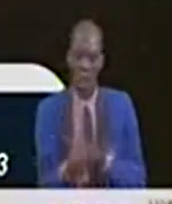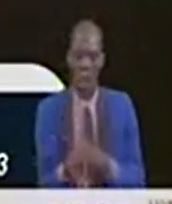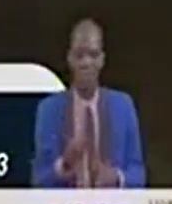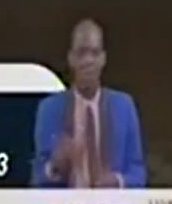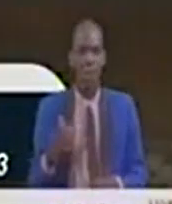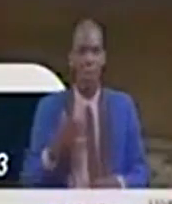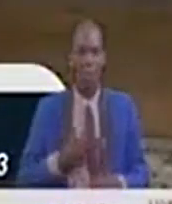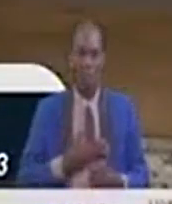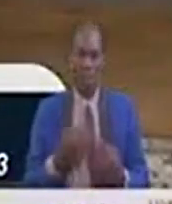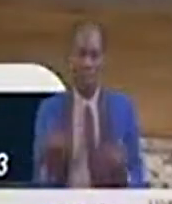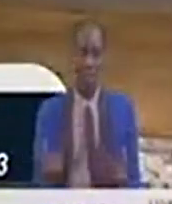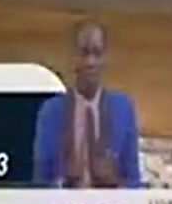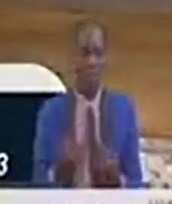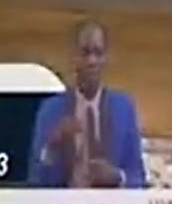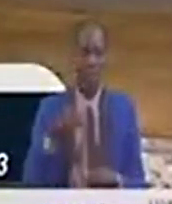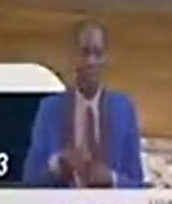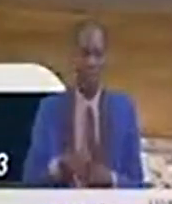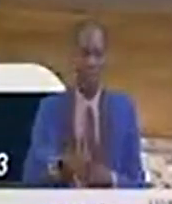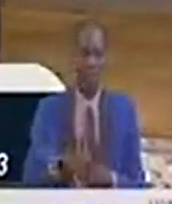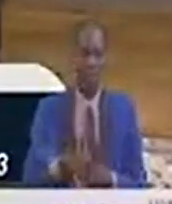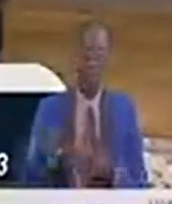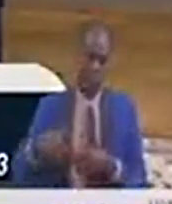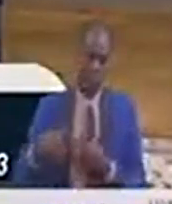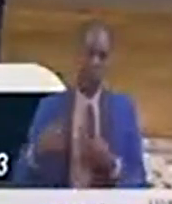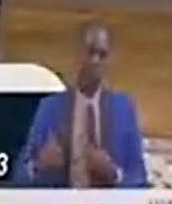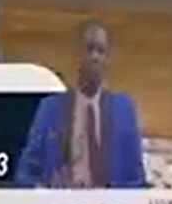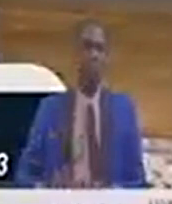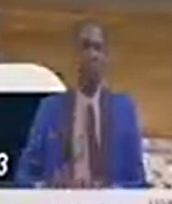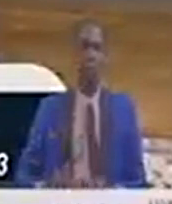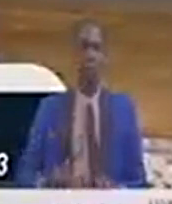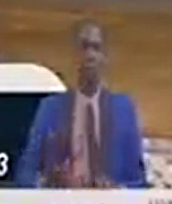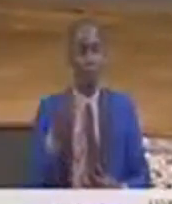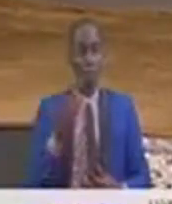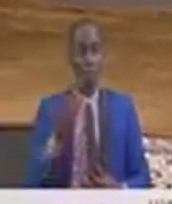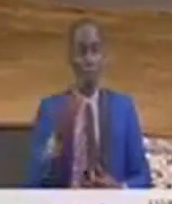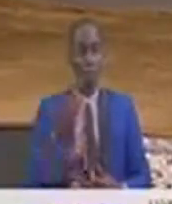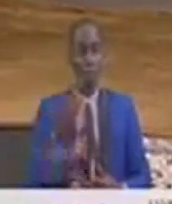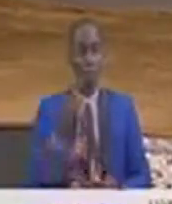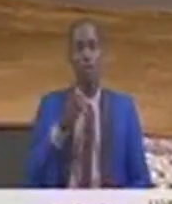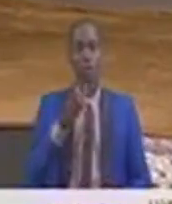iniquity in my bosom. And Job is telling